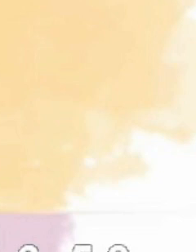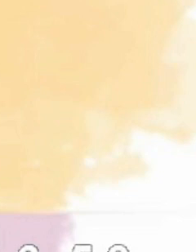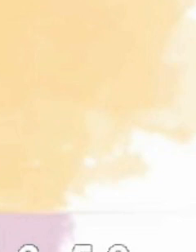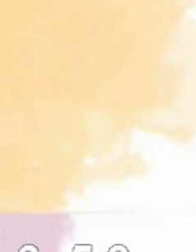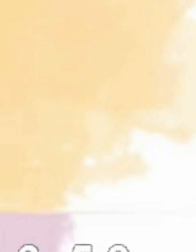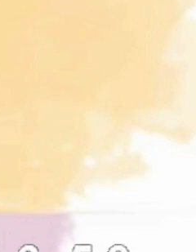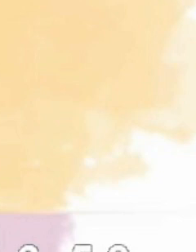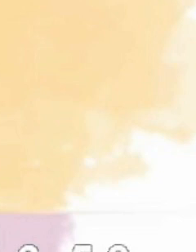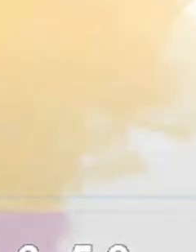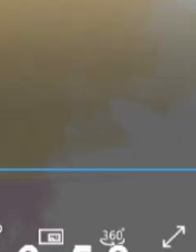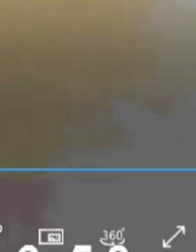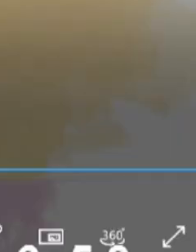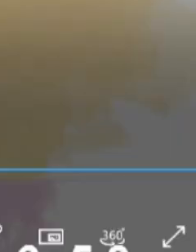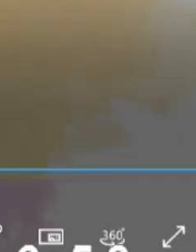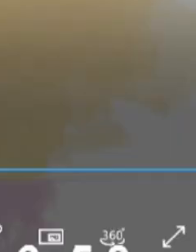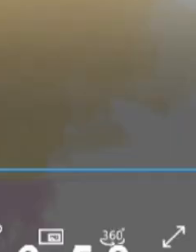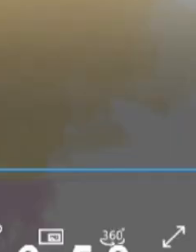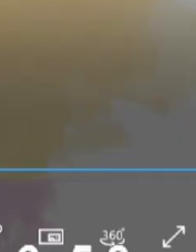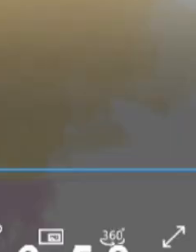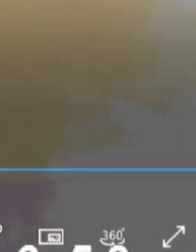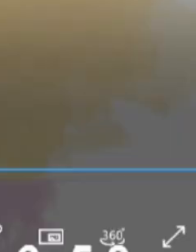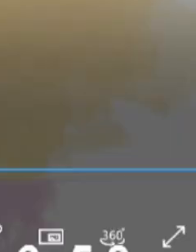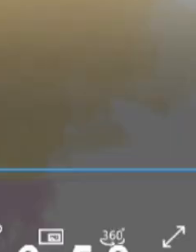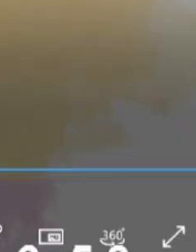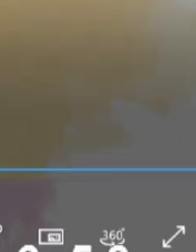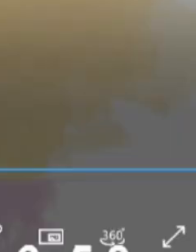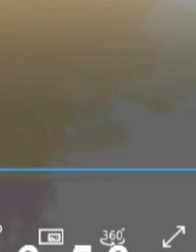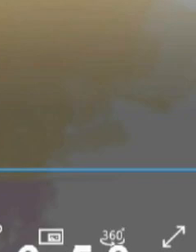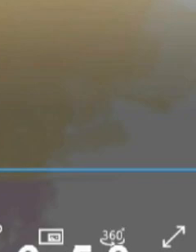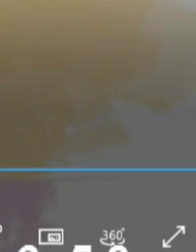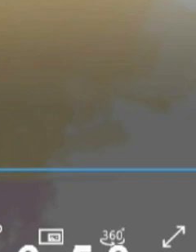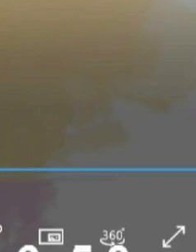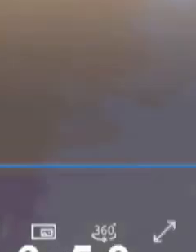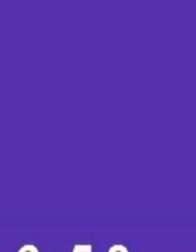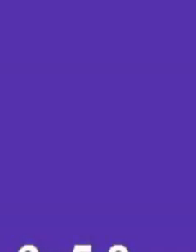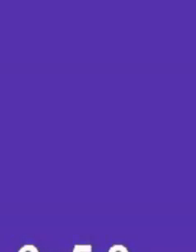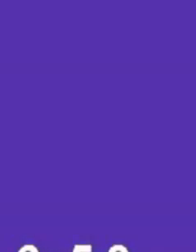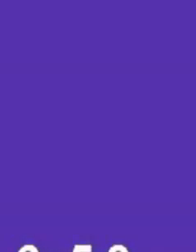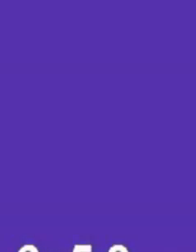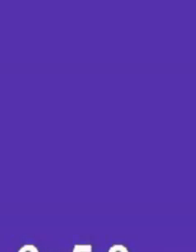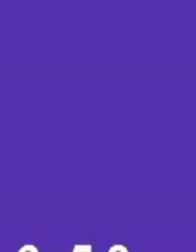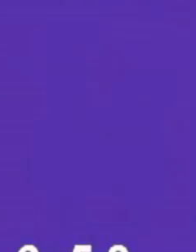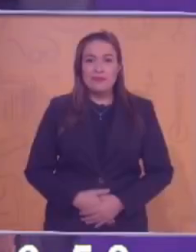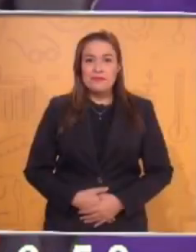house, okay? And then you will get your six-pack.